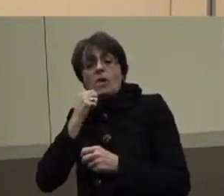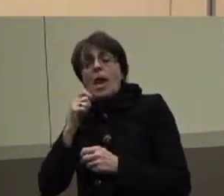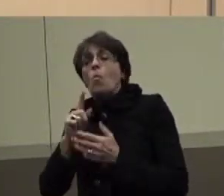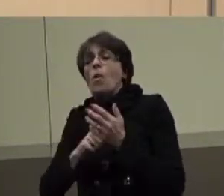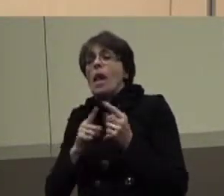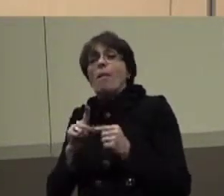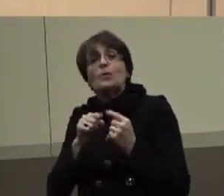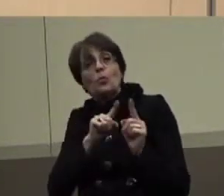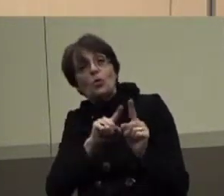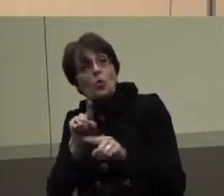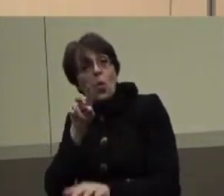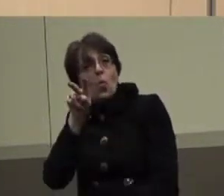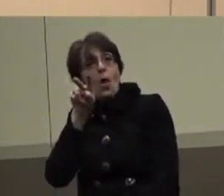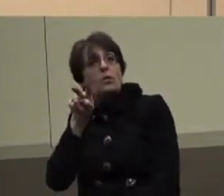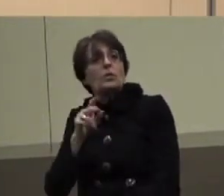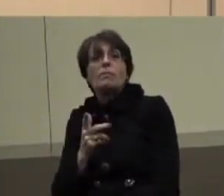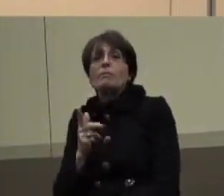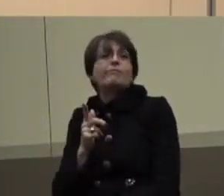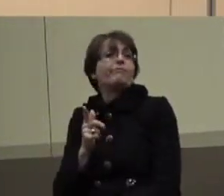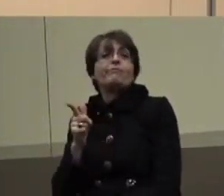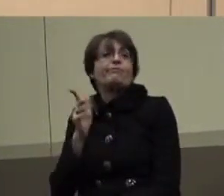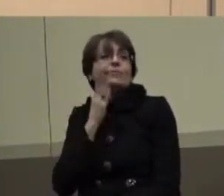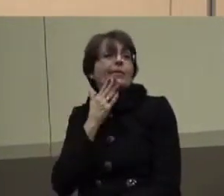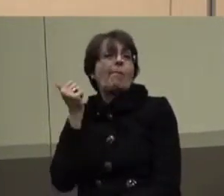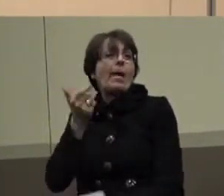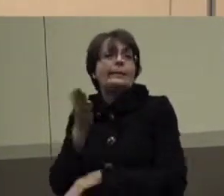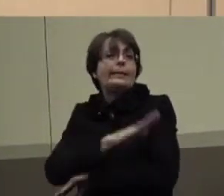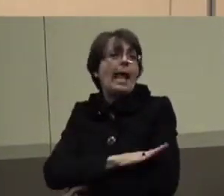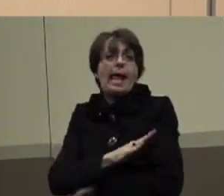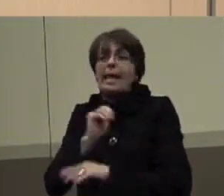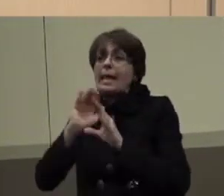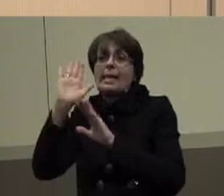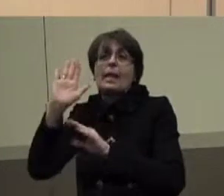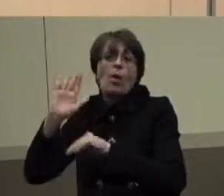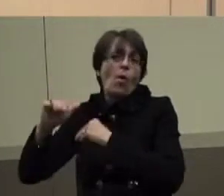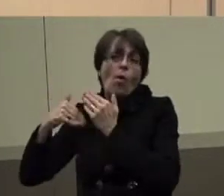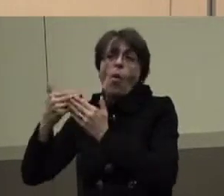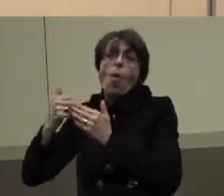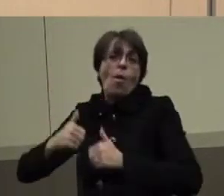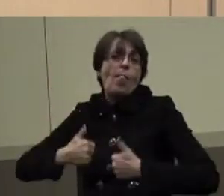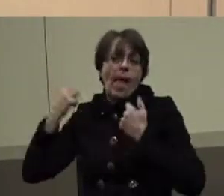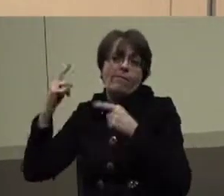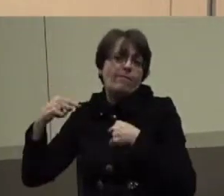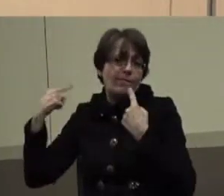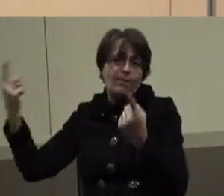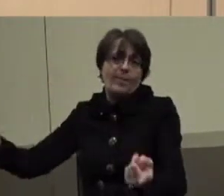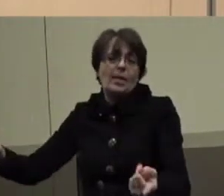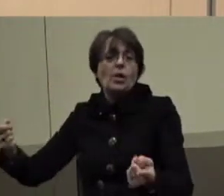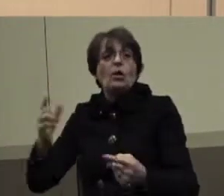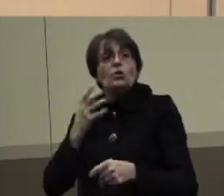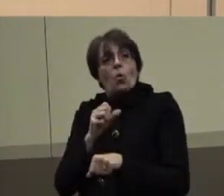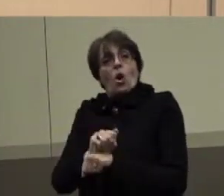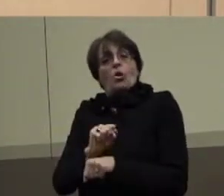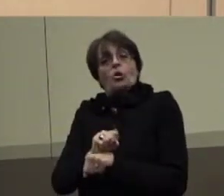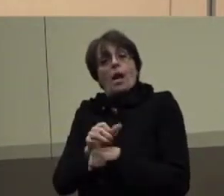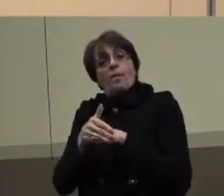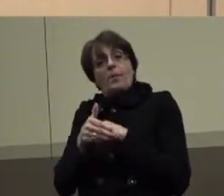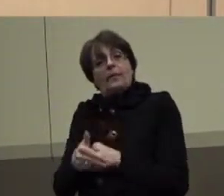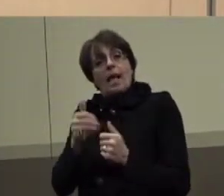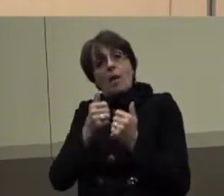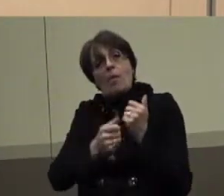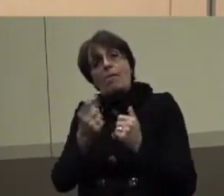in to observe? They have the best day they ever had in their entire life. So our job is to